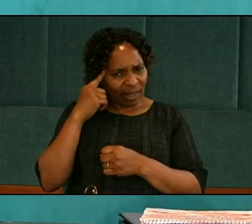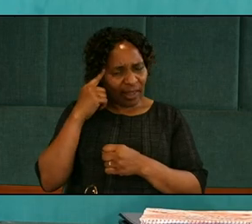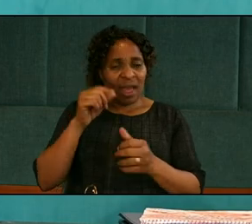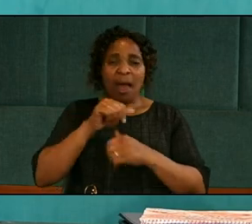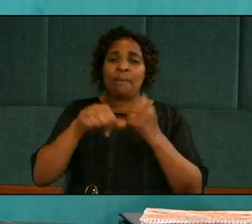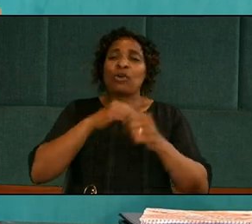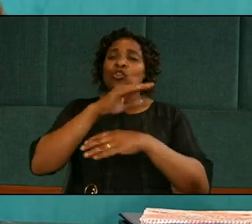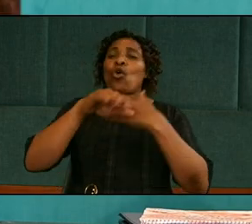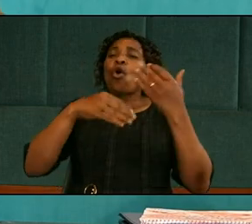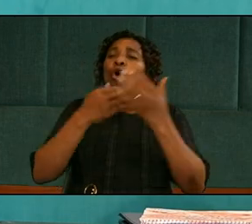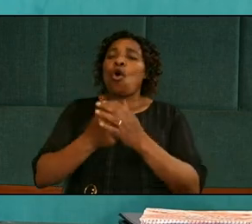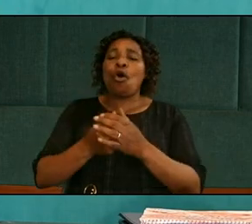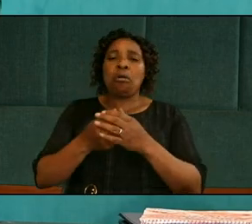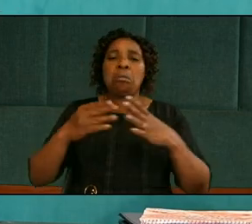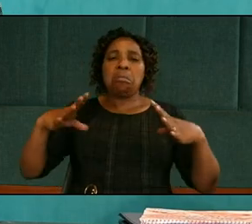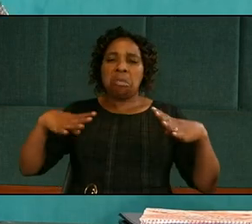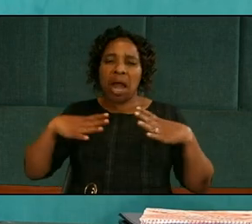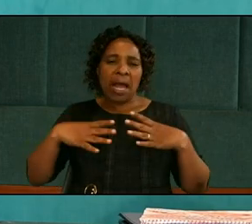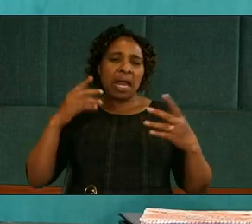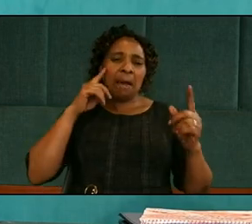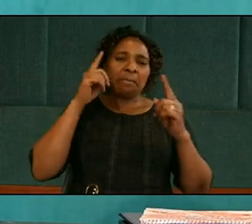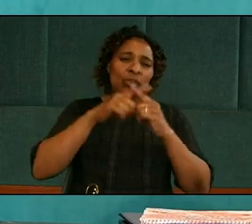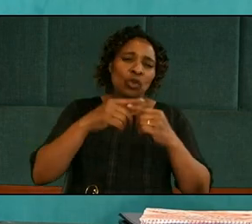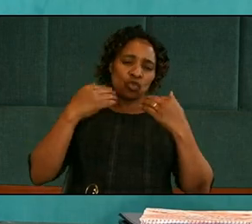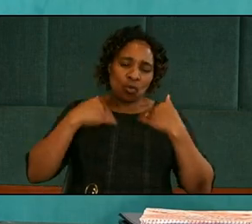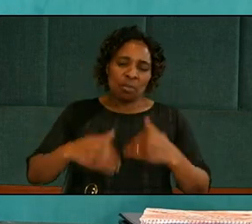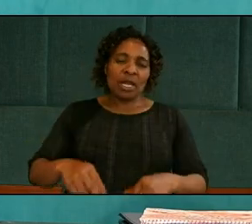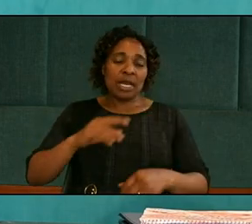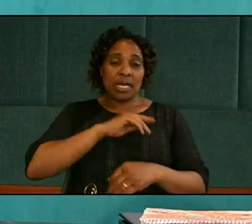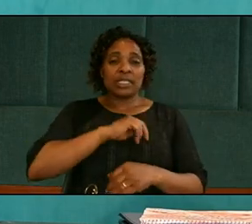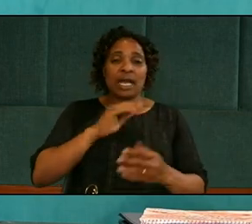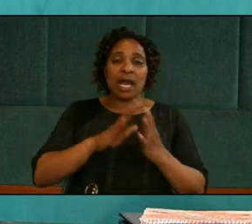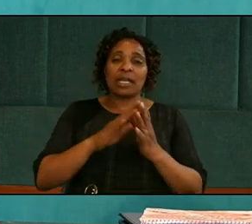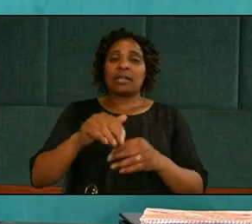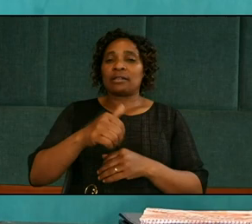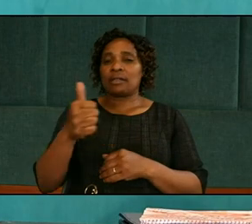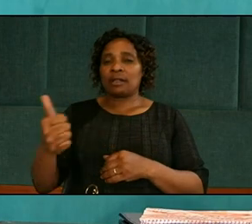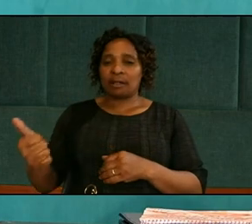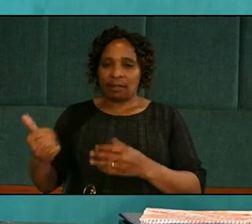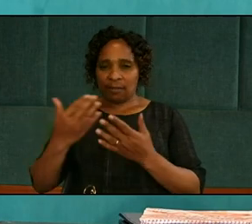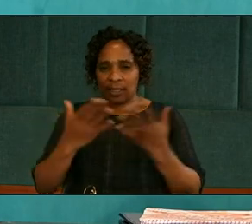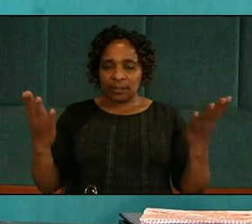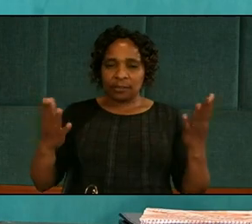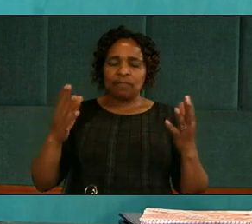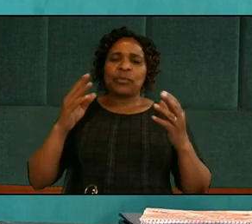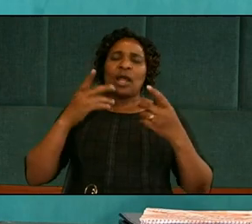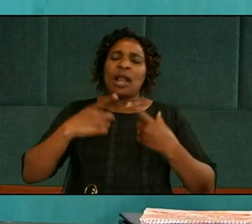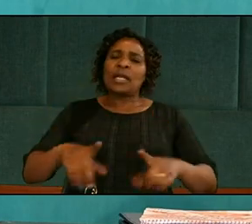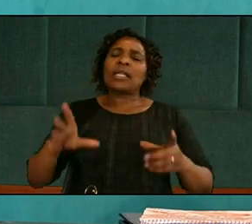all these pride, ambition, the human nature in itself? And I'd just like to invite Marie just to take us through